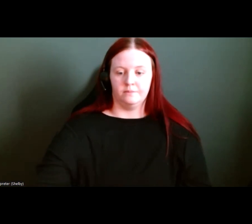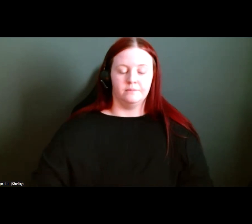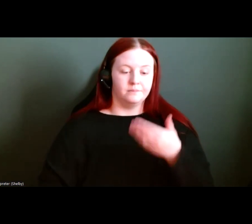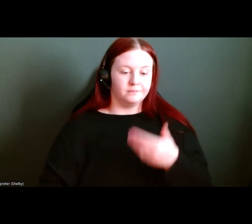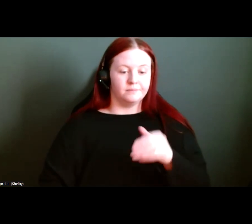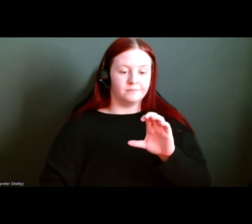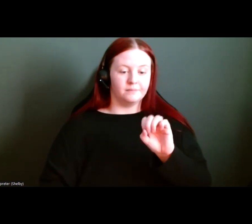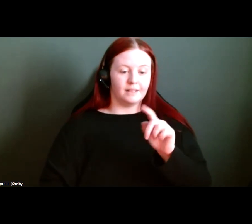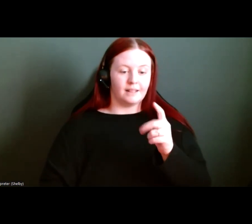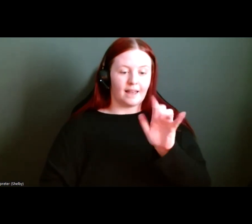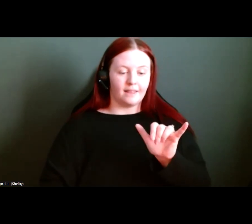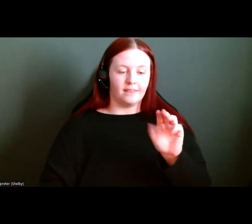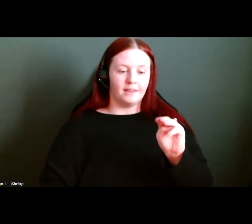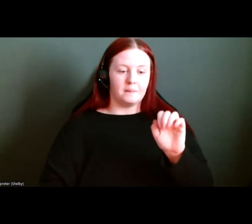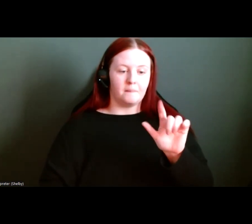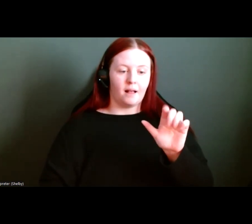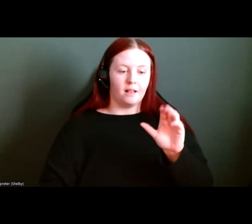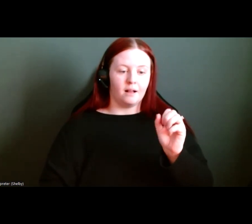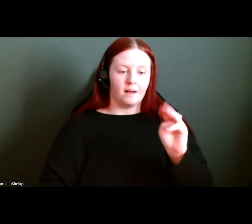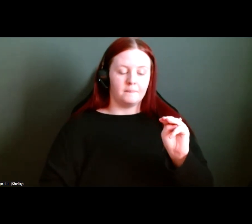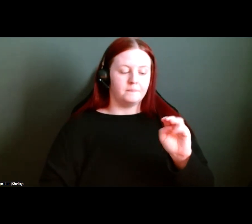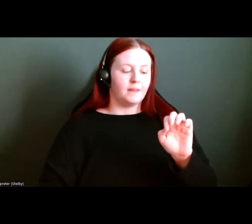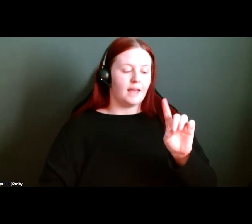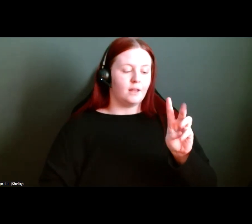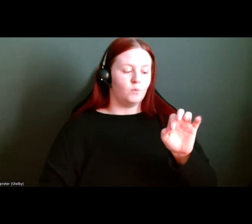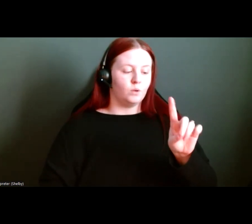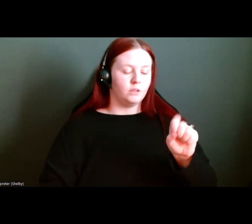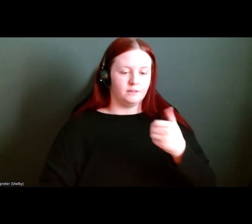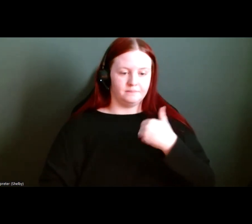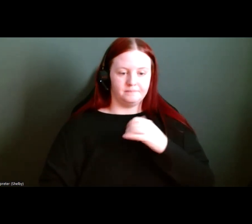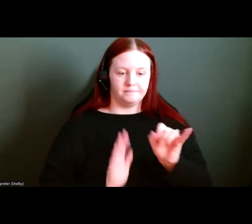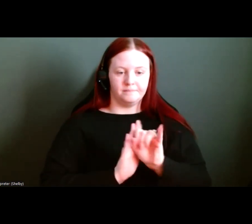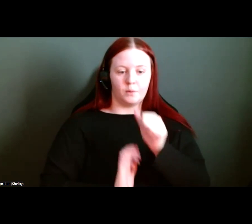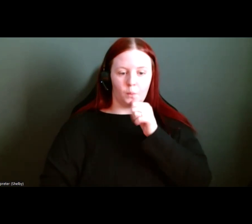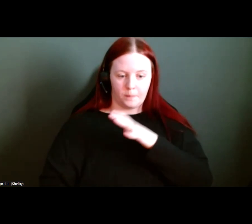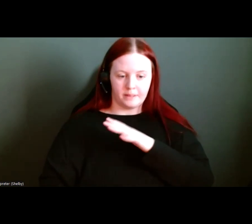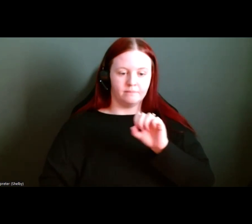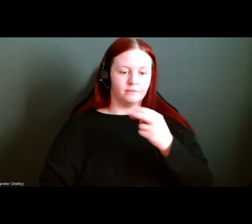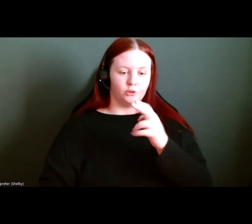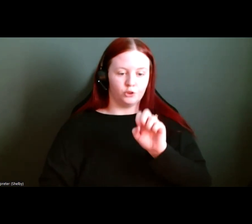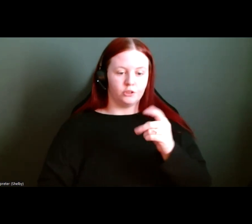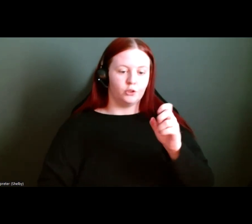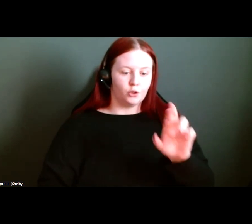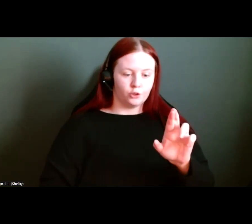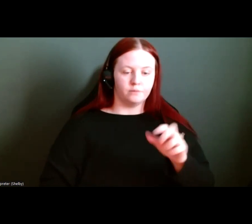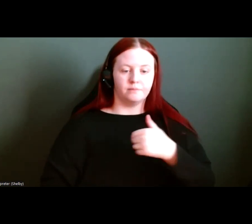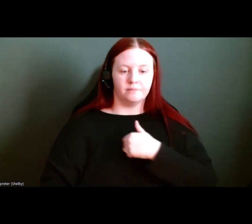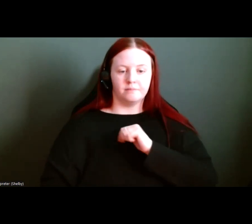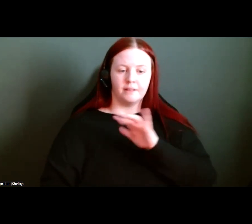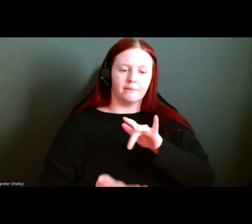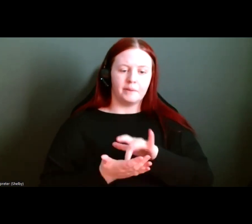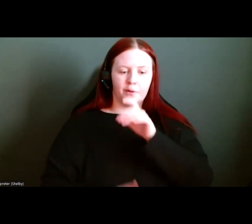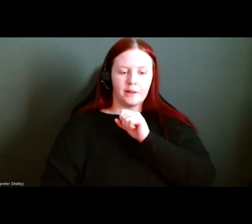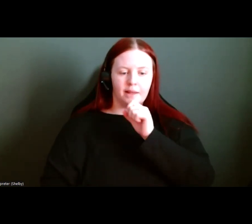Malcolm Edwards. I use pronouns she, her. I am a middle-aged